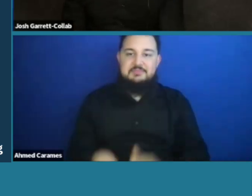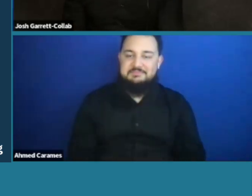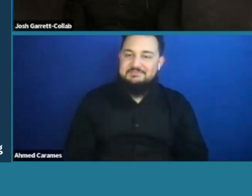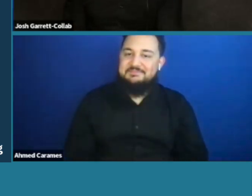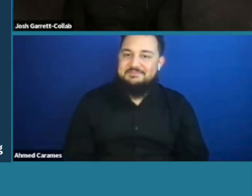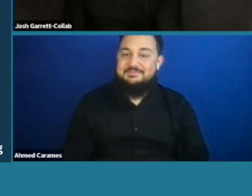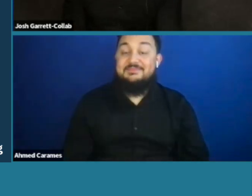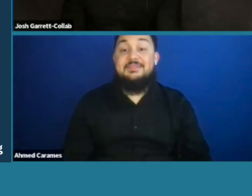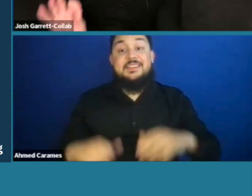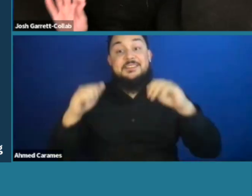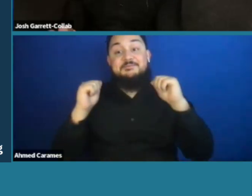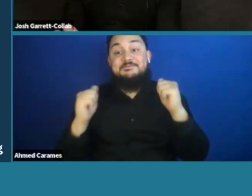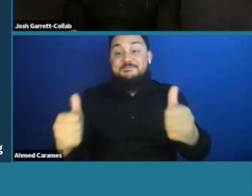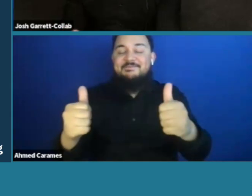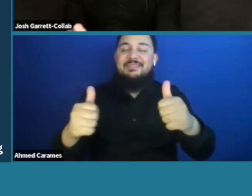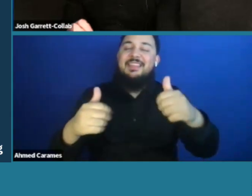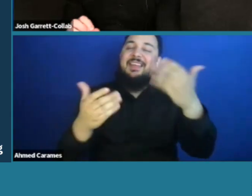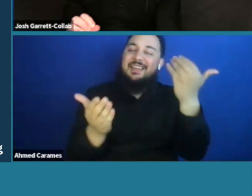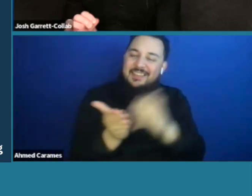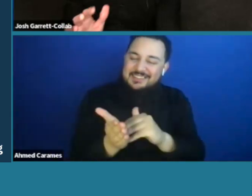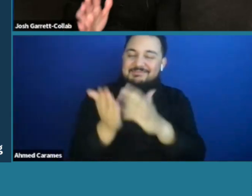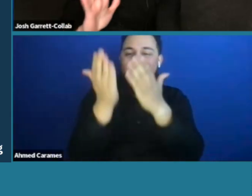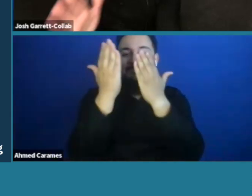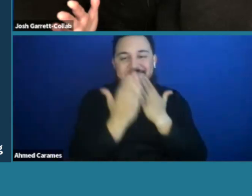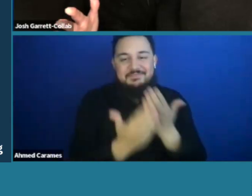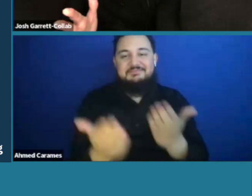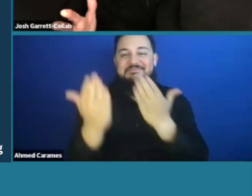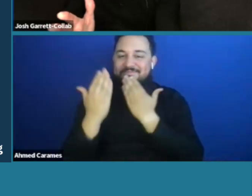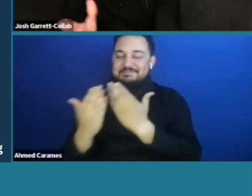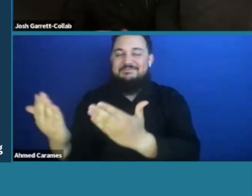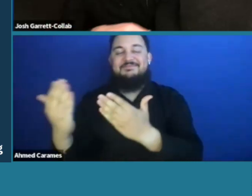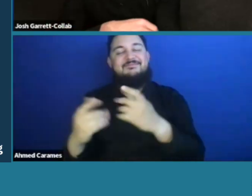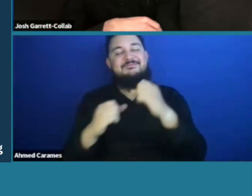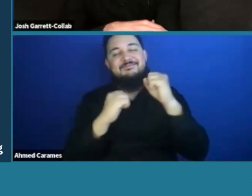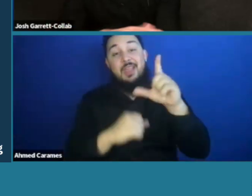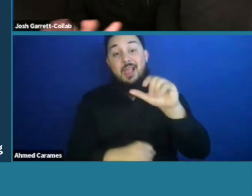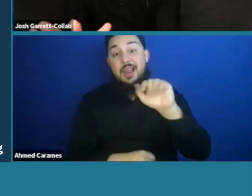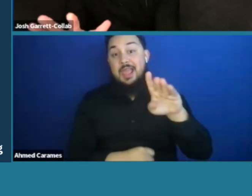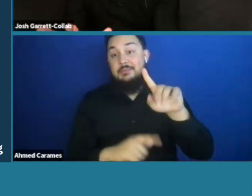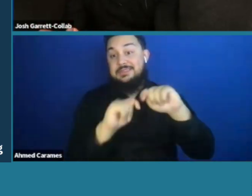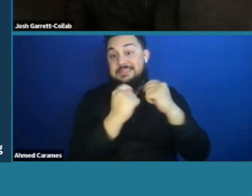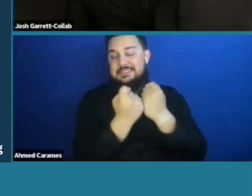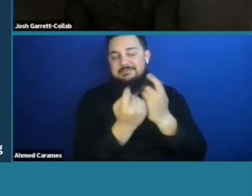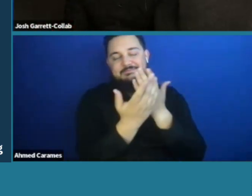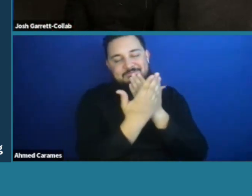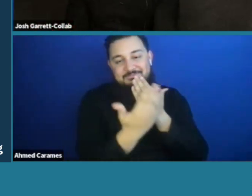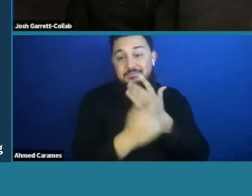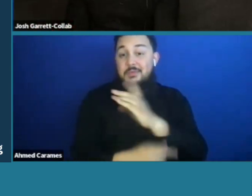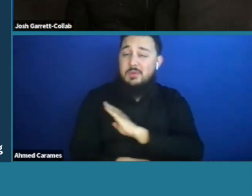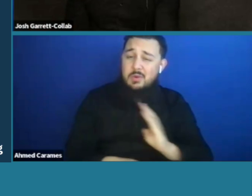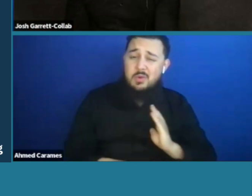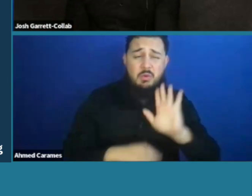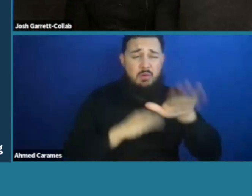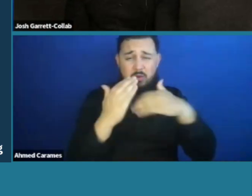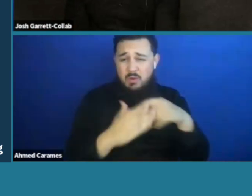right. So I want to thank you again for being here. Our shout out to the collab team, for the board, for everyone doing the great work